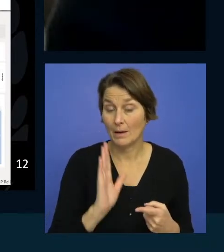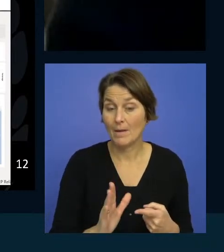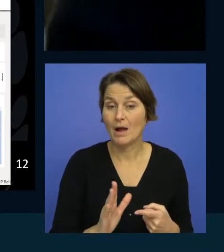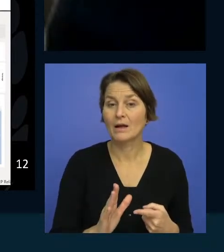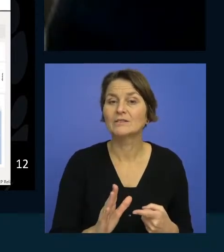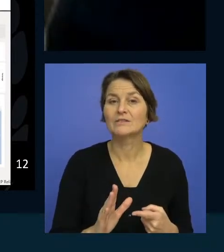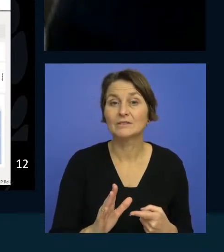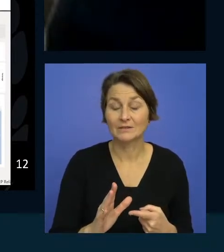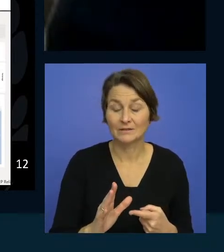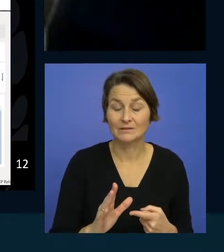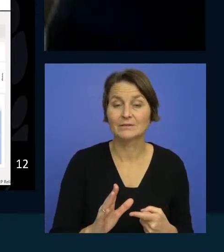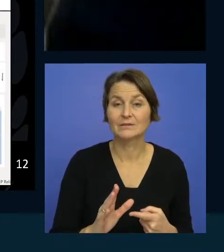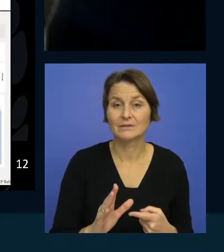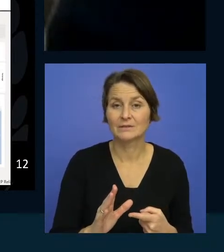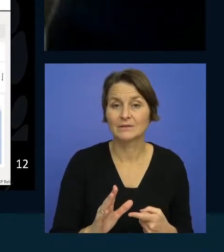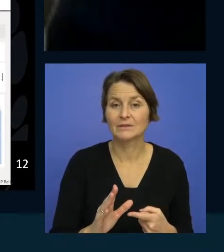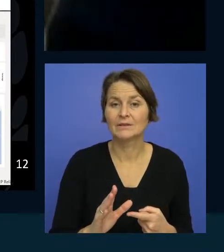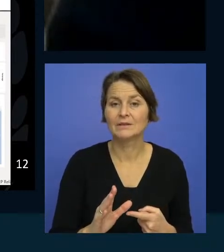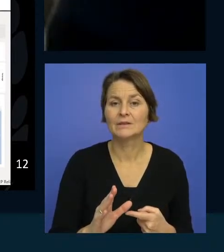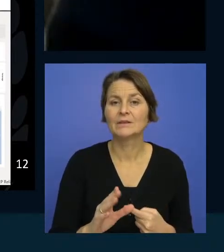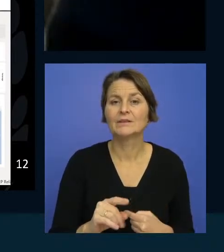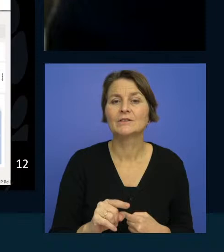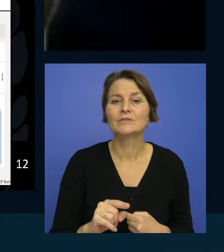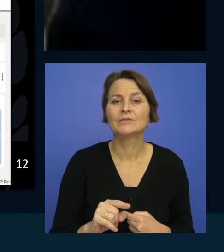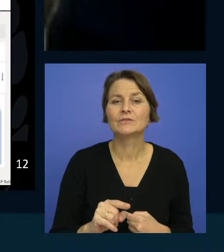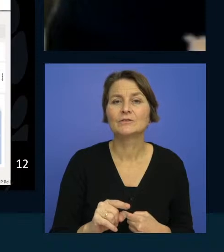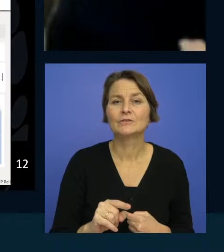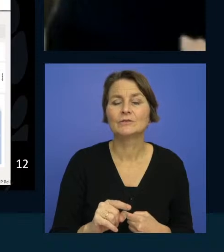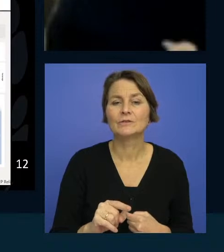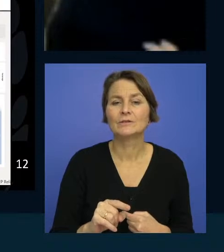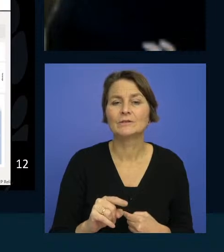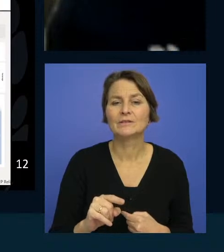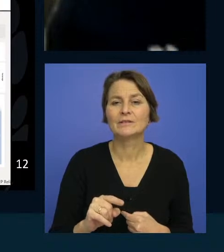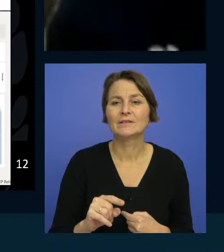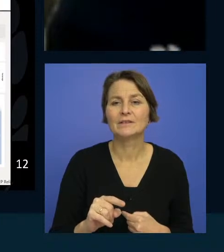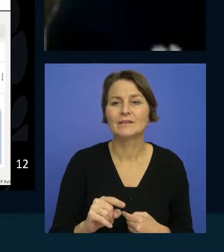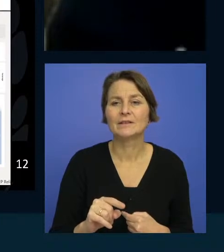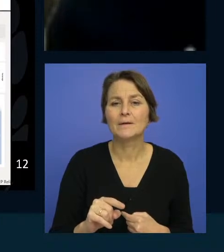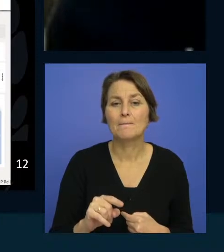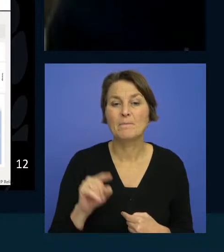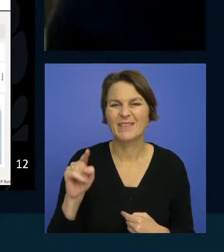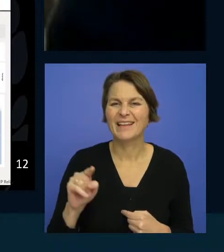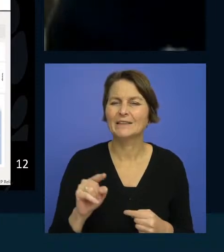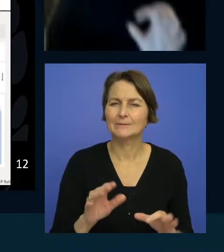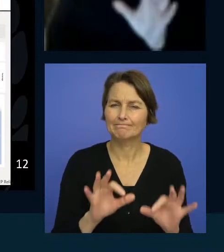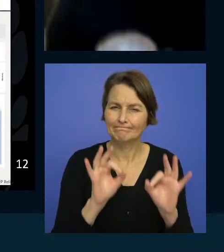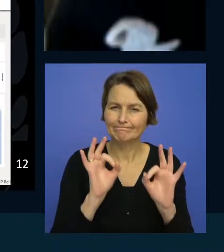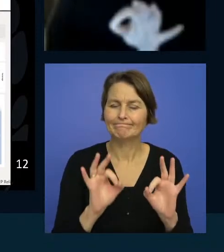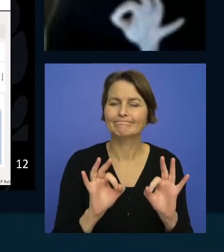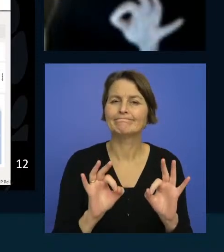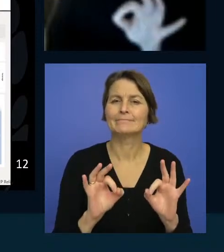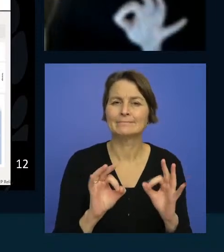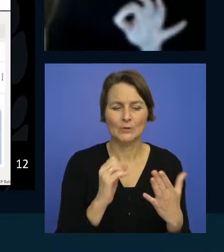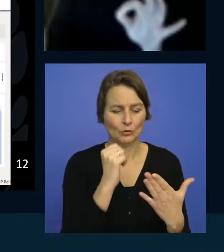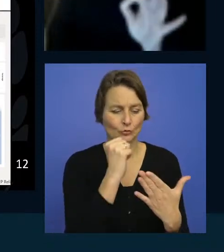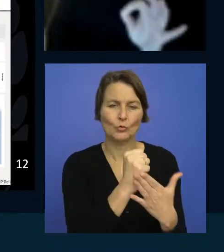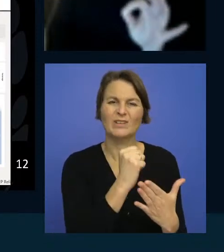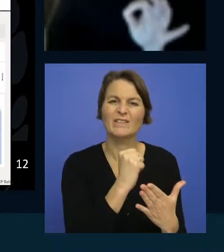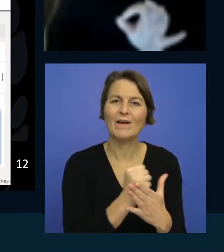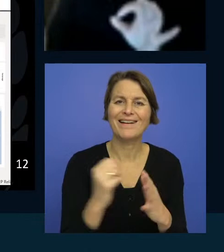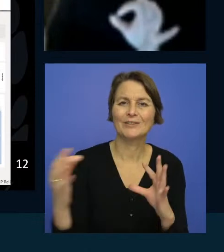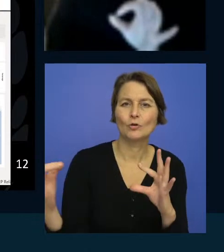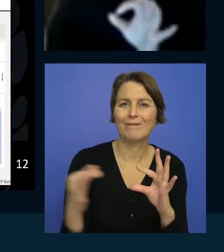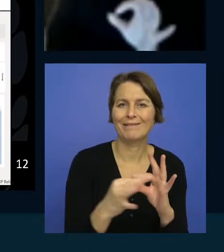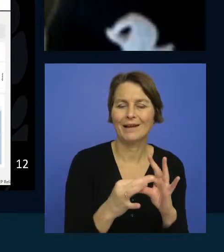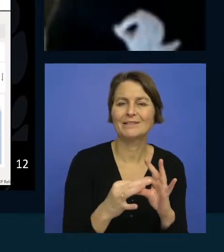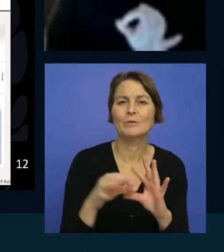grab the extension. It's actually a certified connector. You need to grab that from